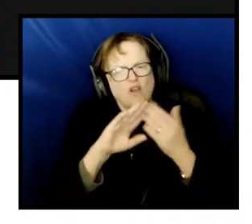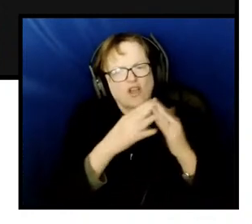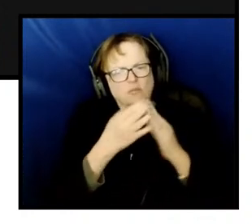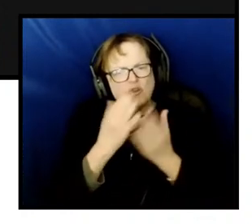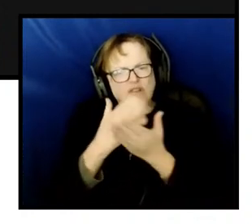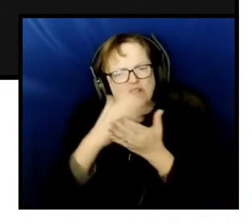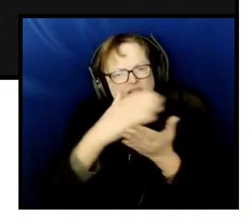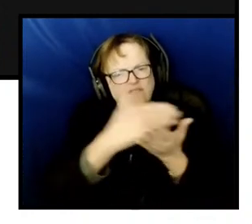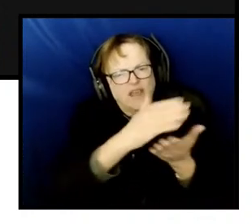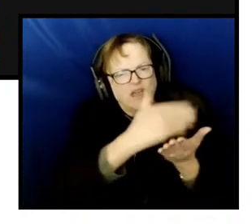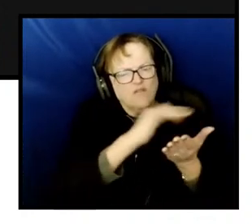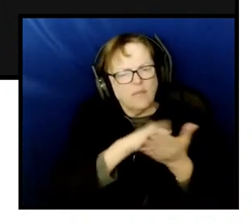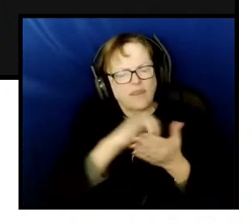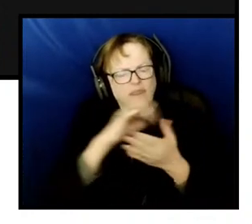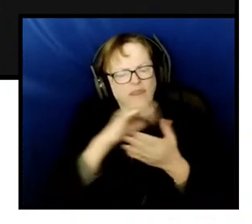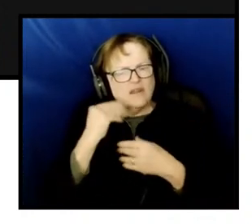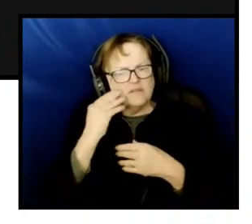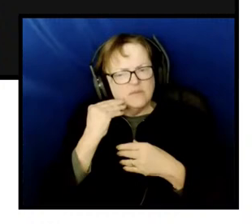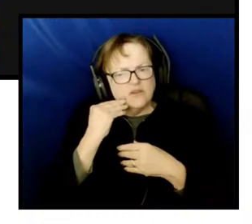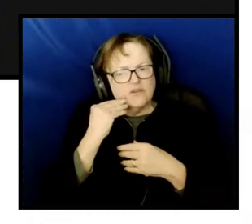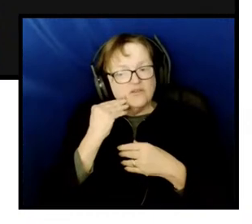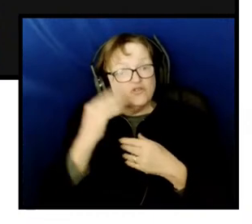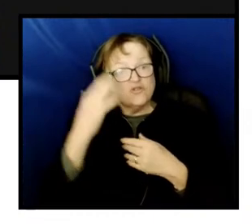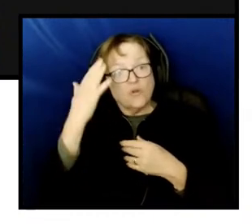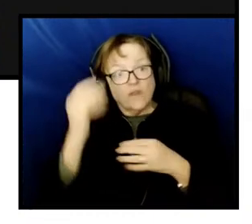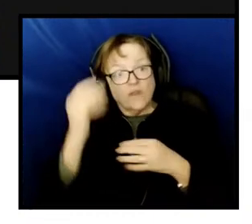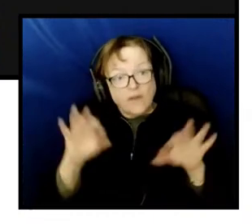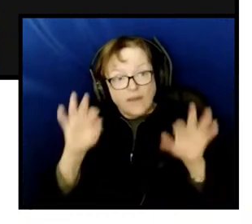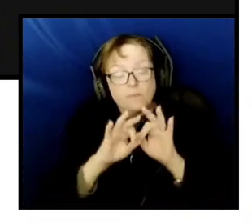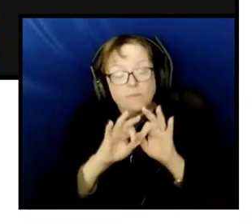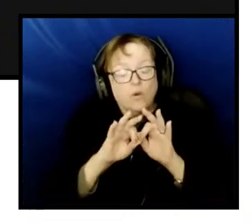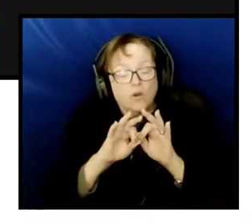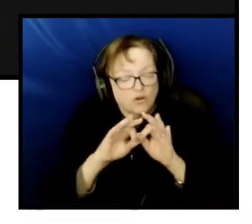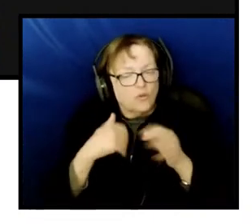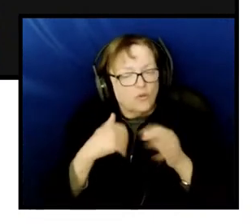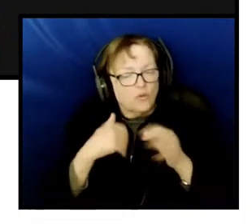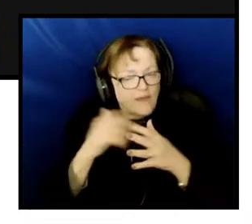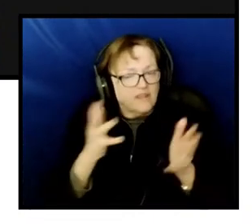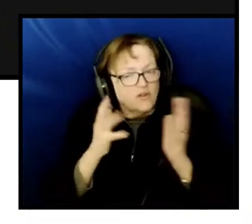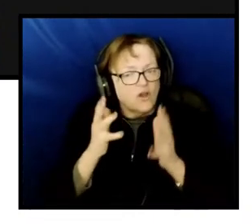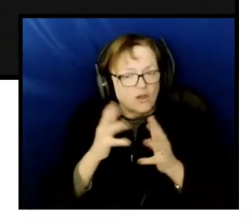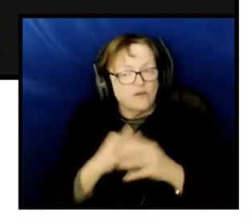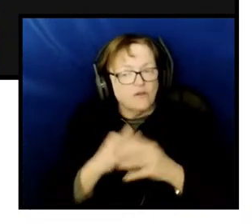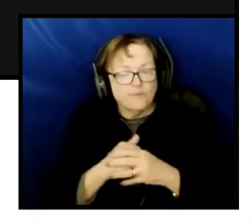this experience. So that's why it was also very important to us to have this talk.